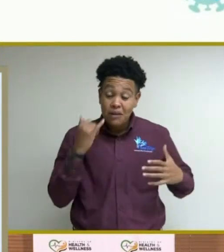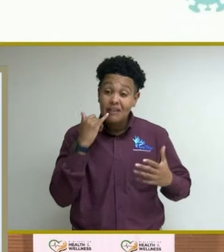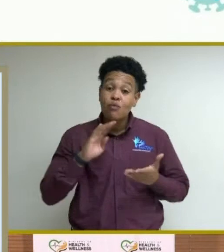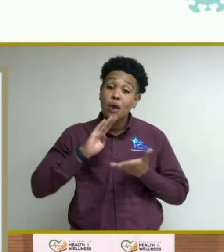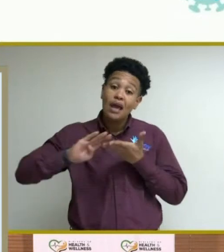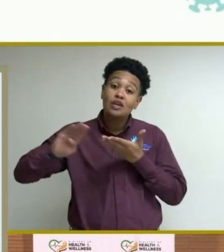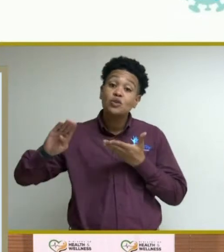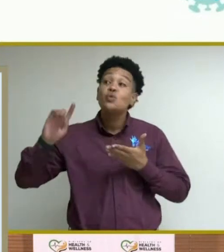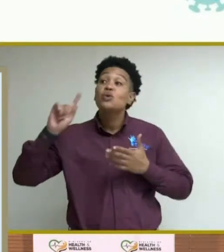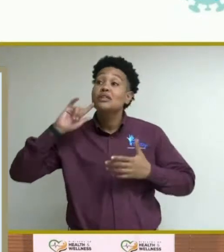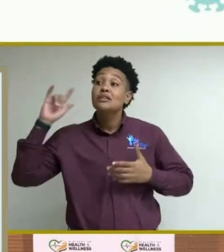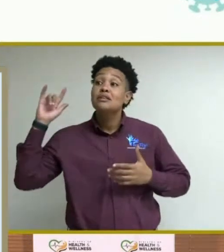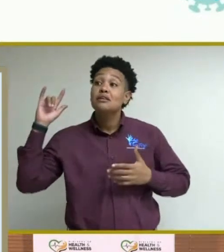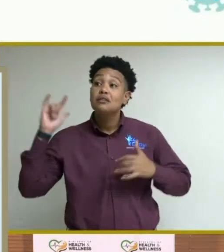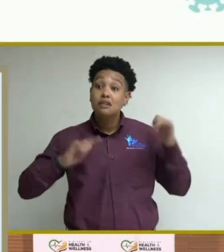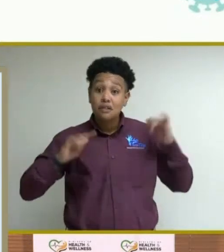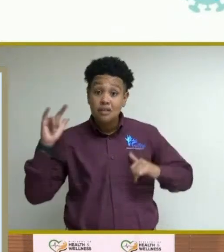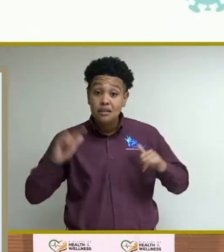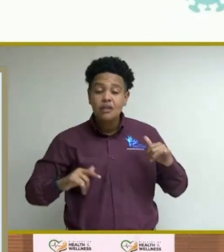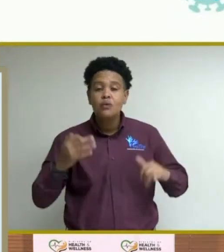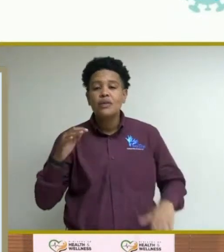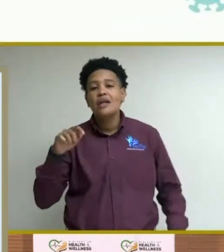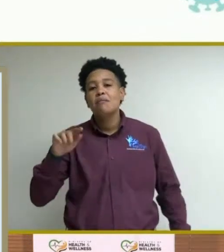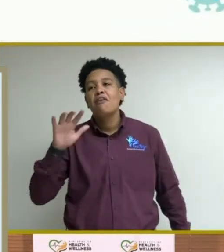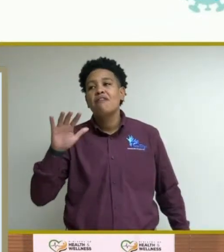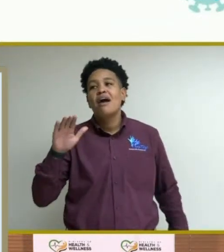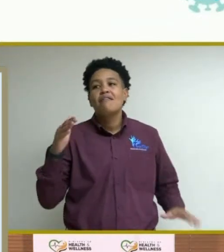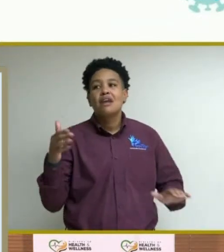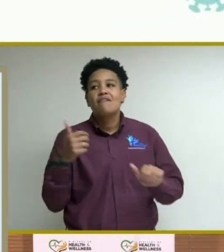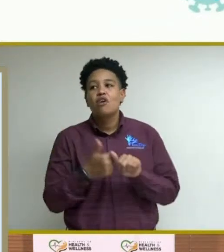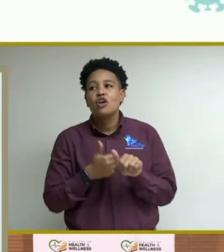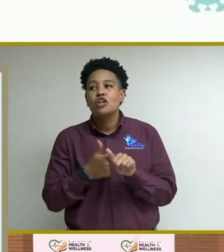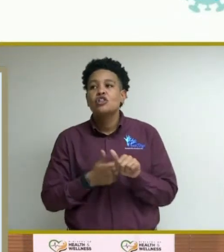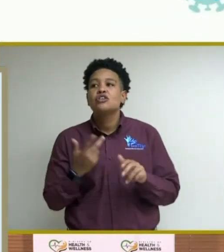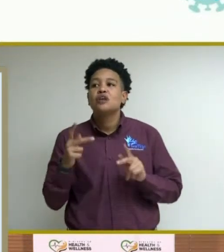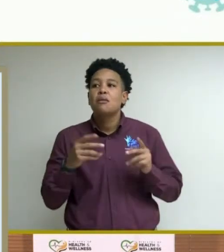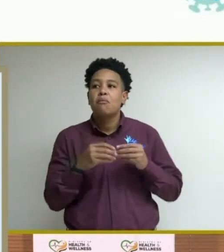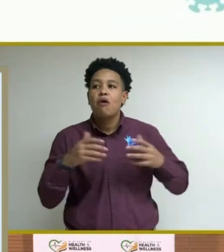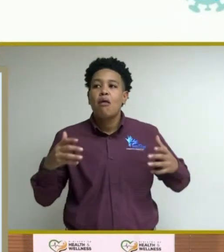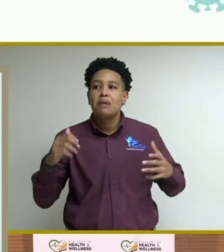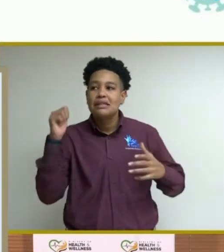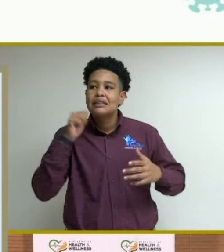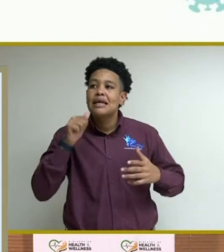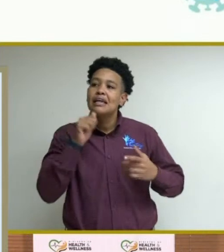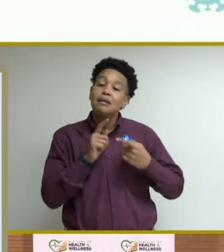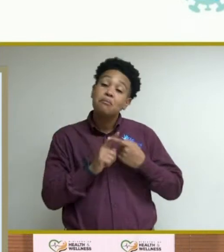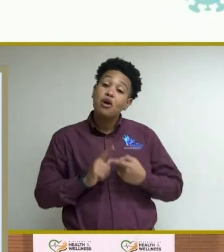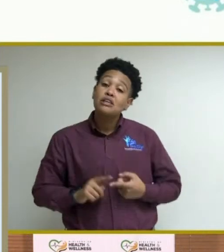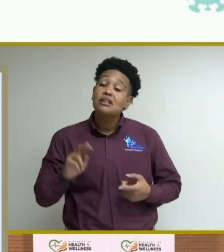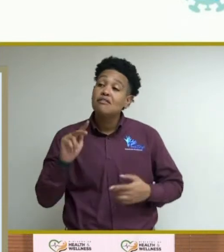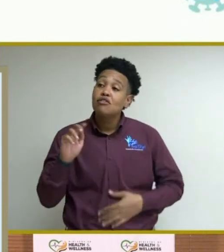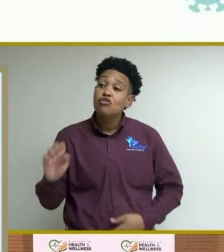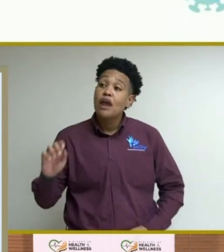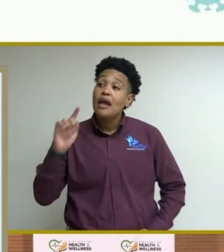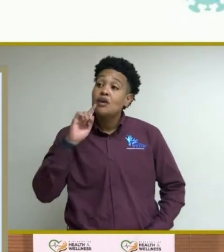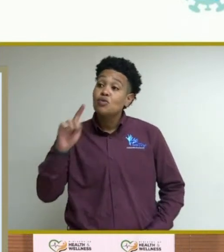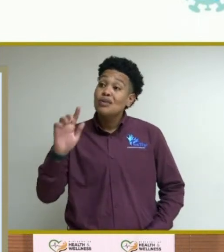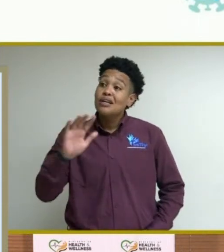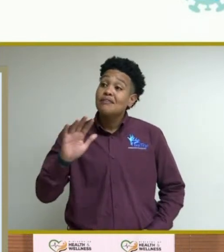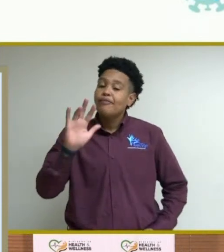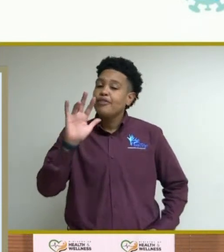cases, it would be 19.5 deaths per 100,000 population. The daily positivity rate then would have